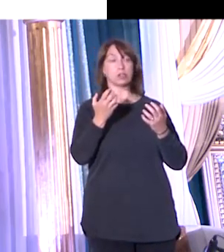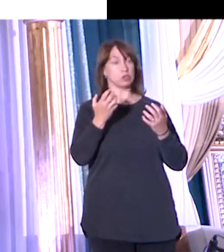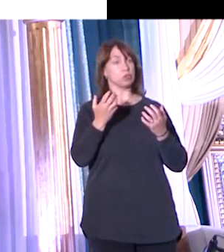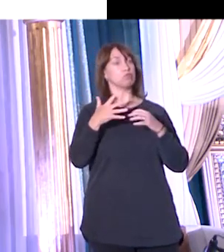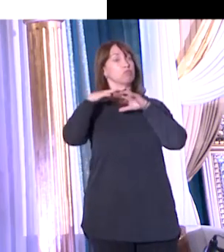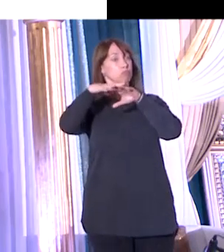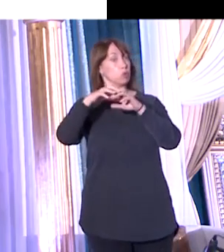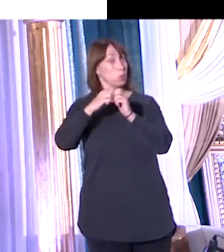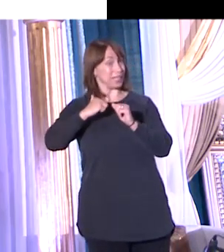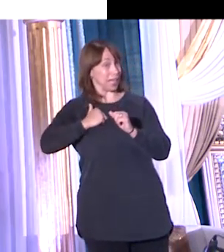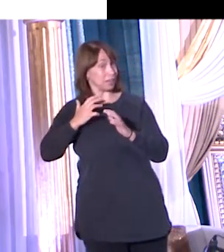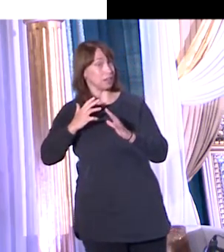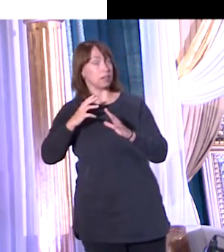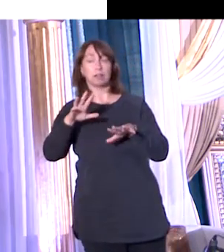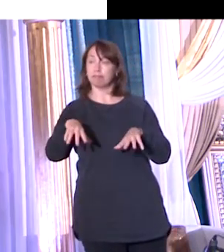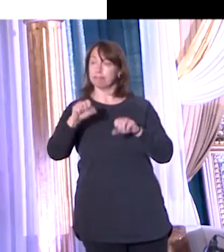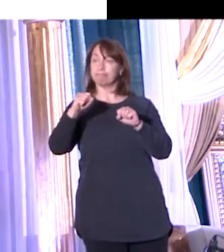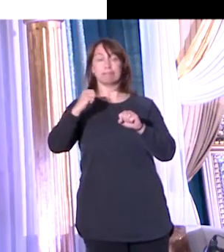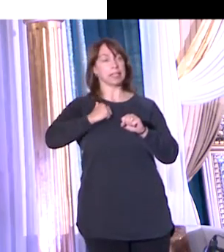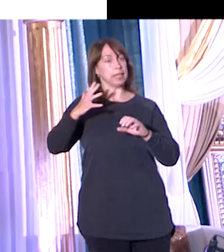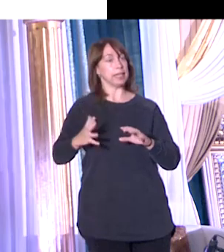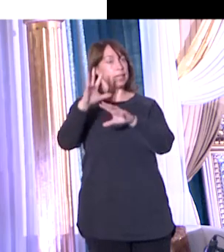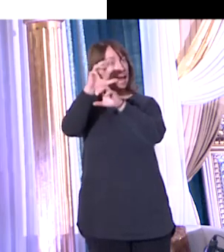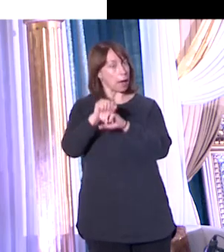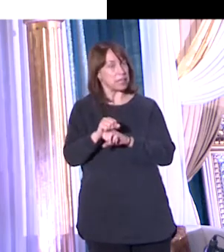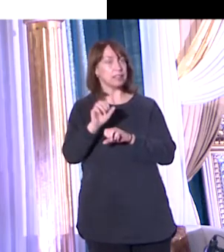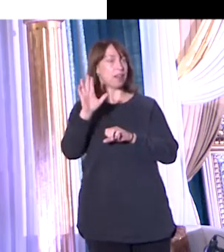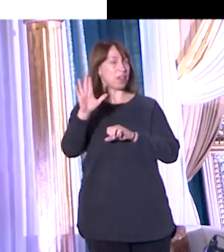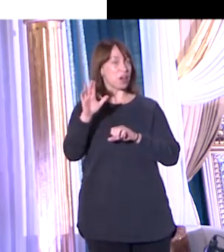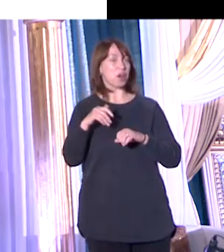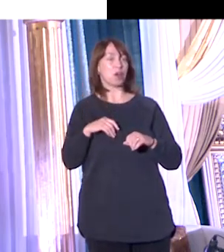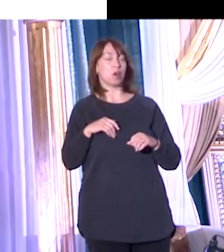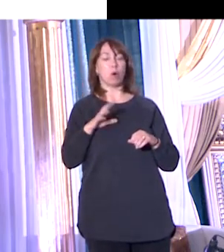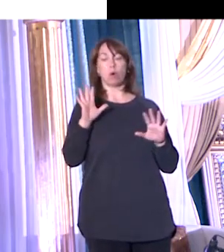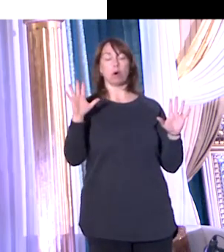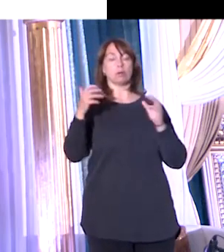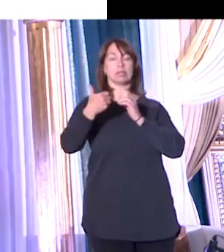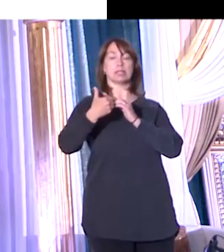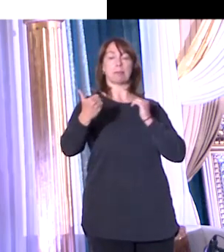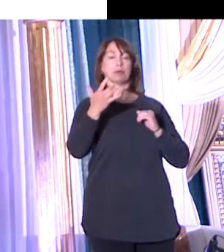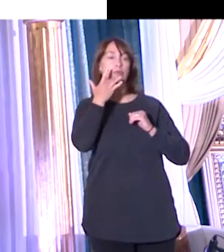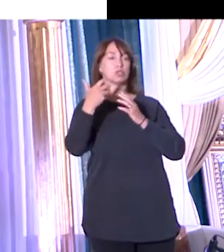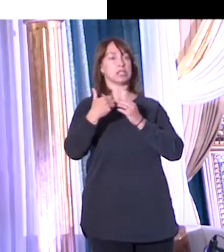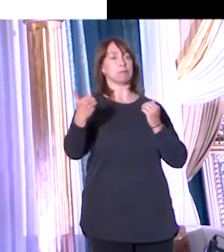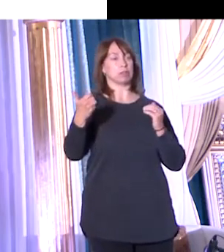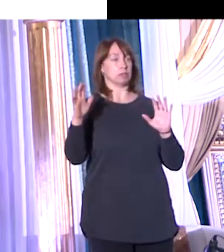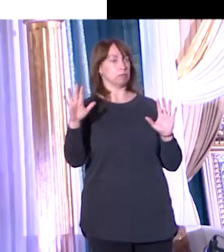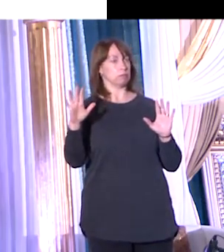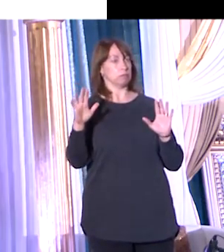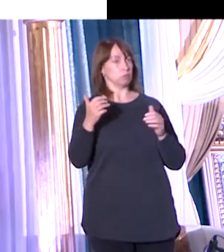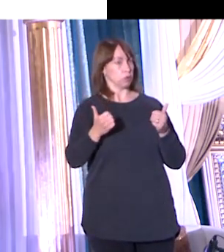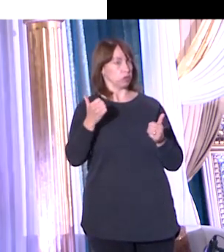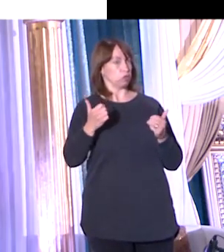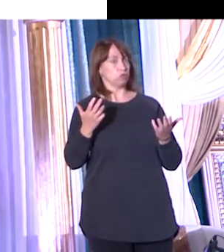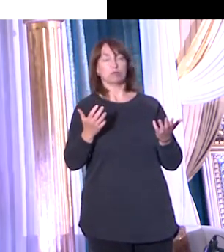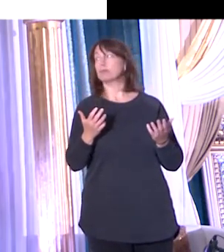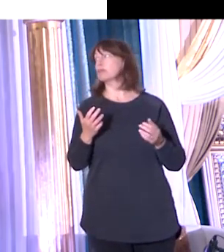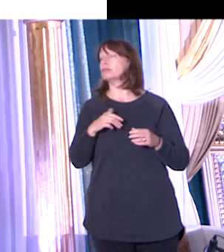want to remain distinct in their own communities and not blend so much. And what we see in 2006 and